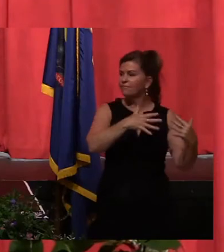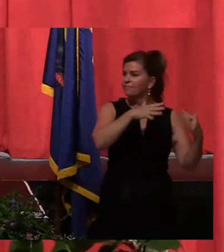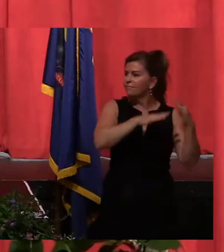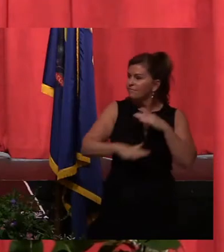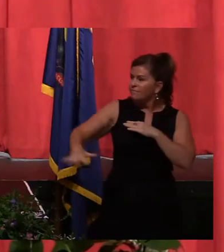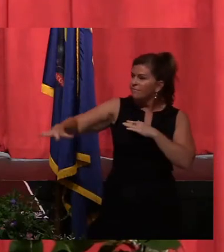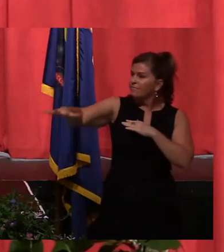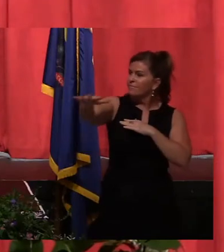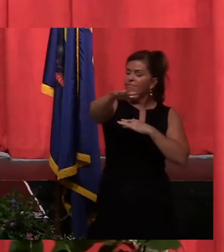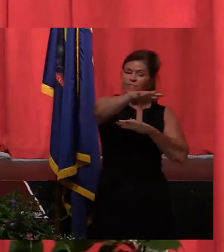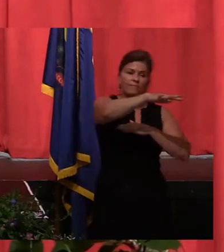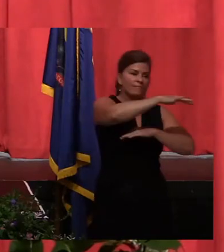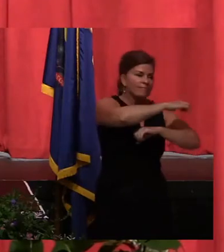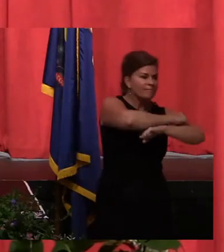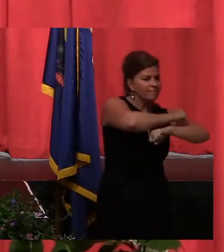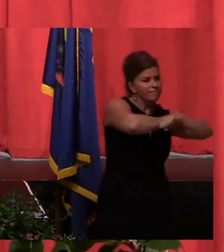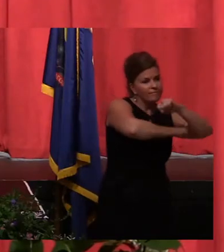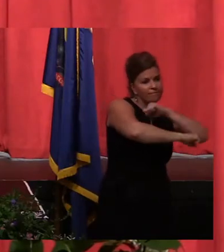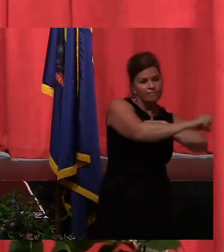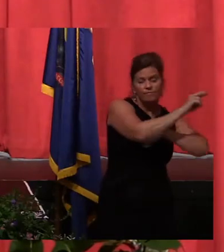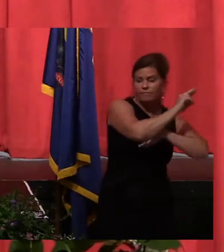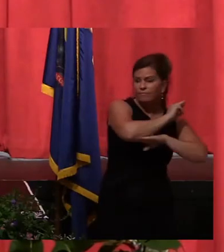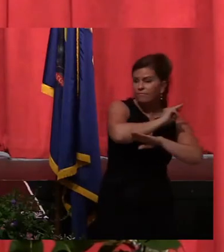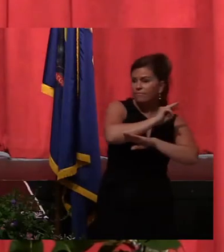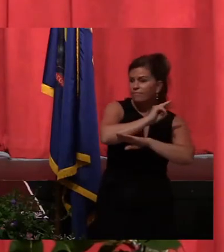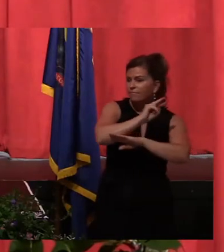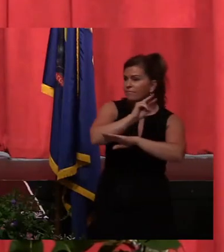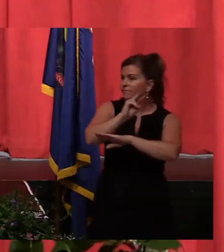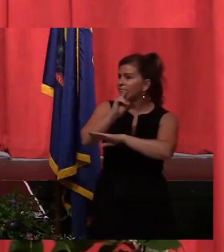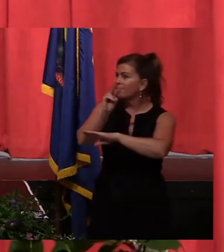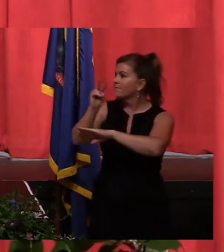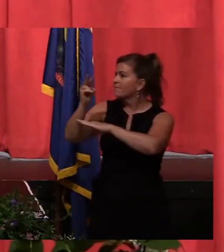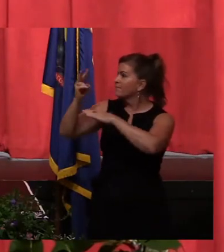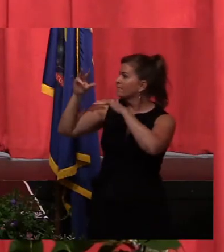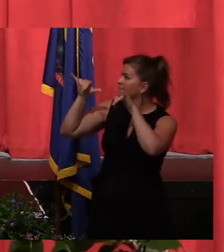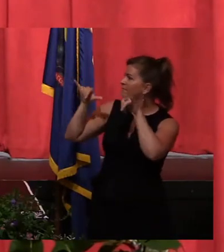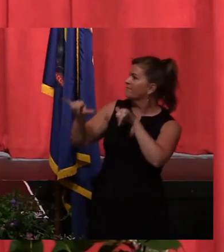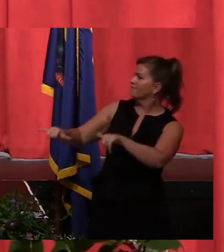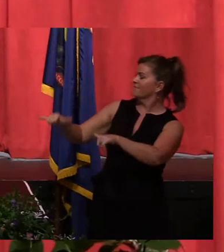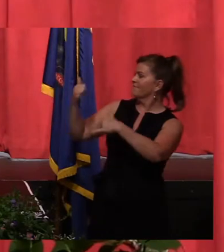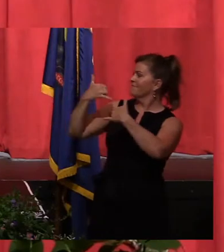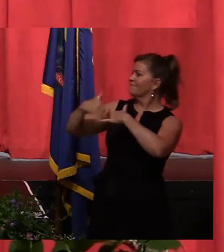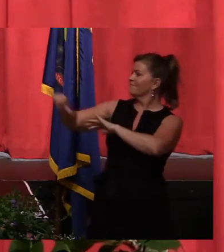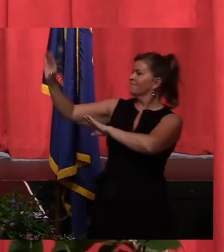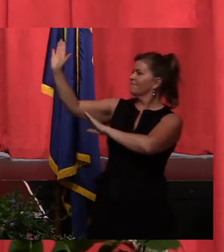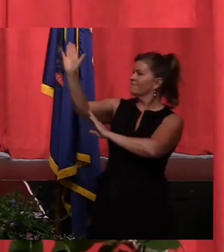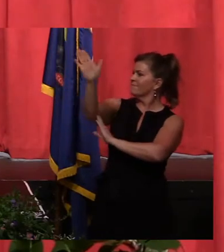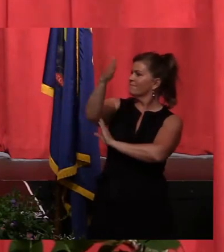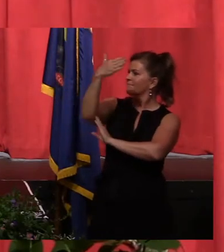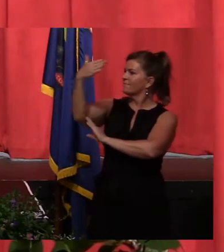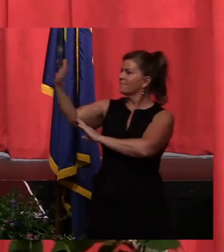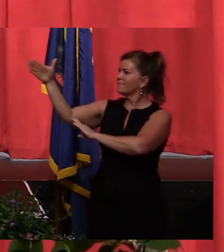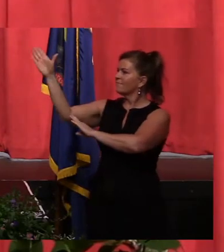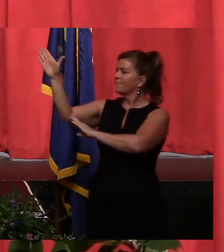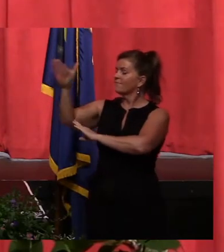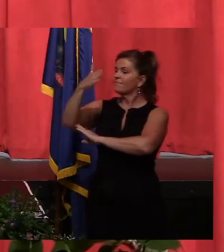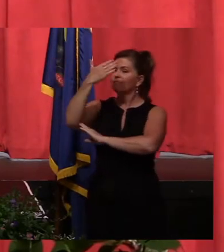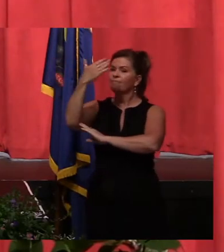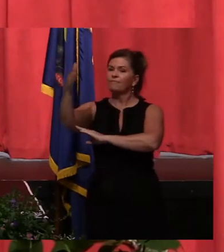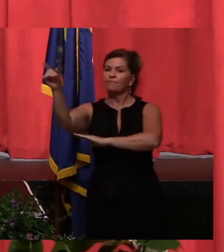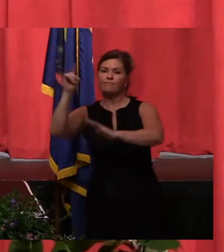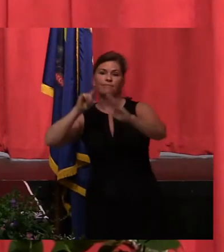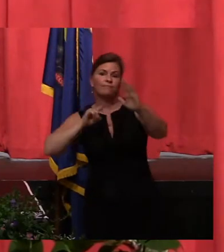the ramparts we'd watched were so gallantly streaming. In